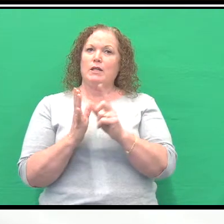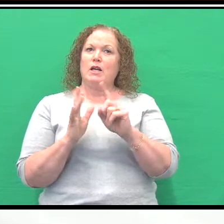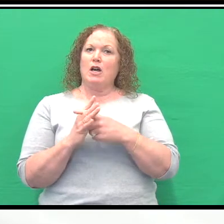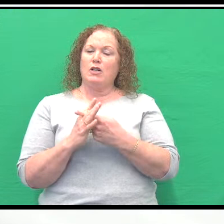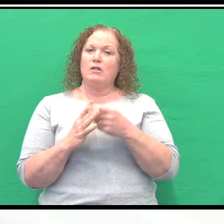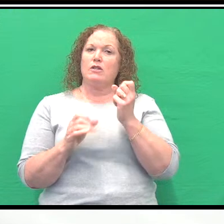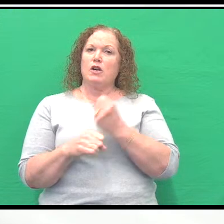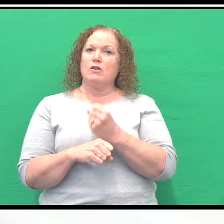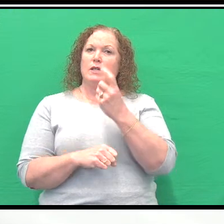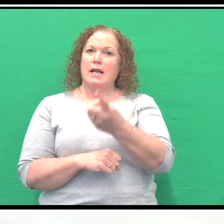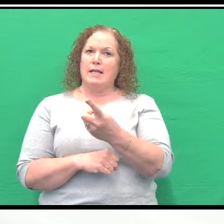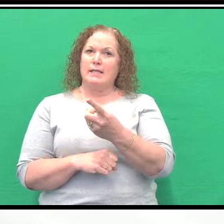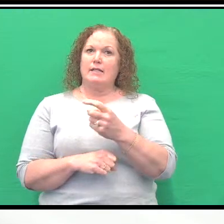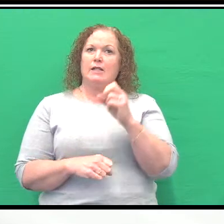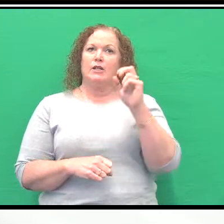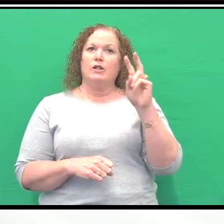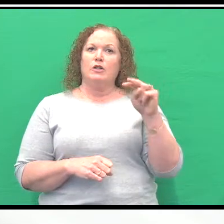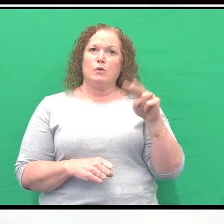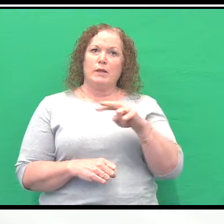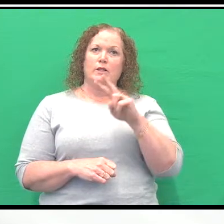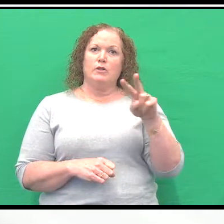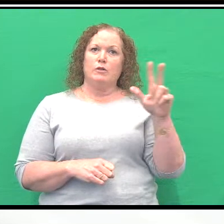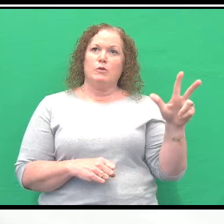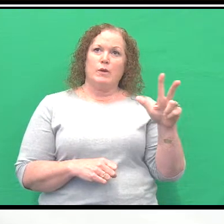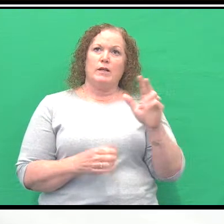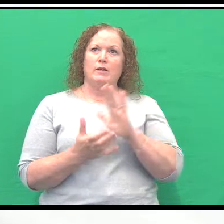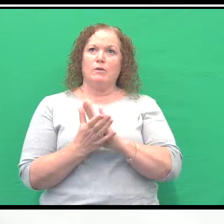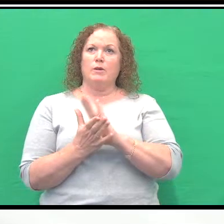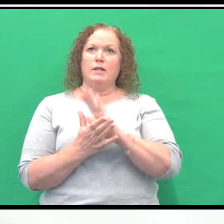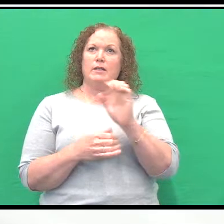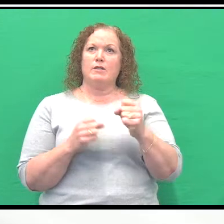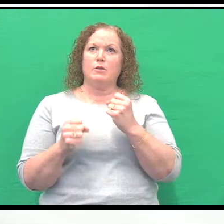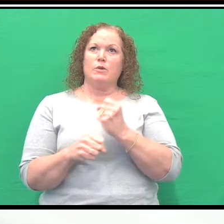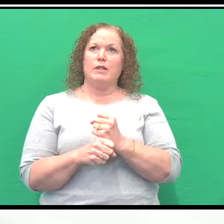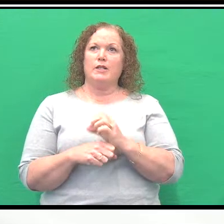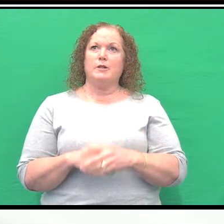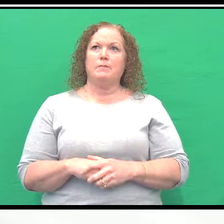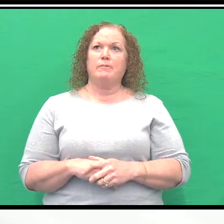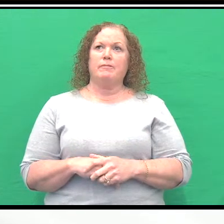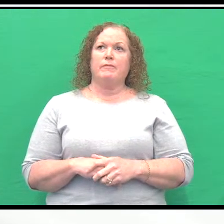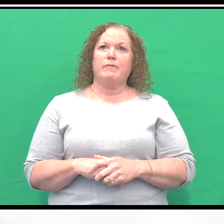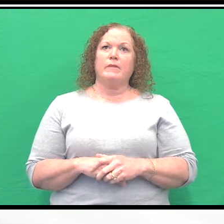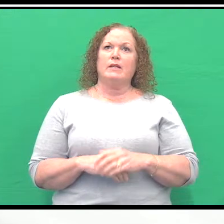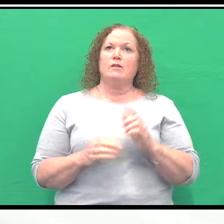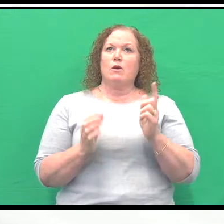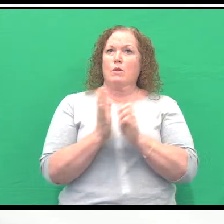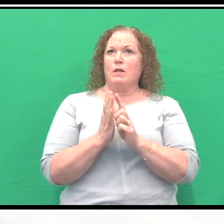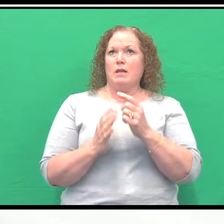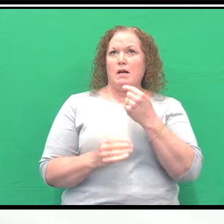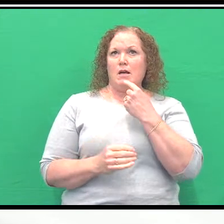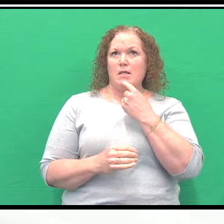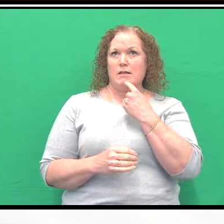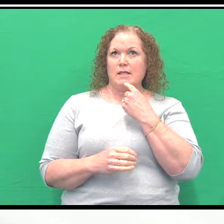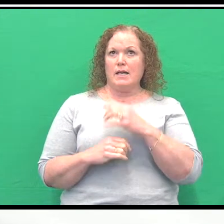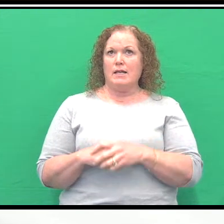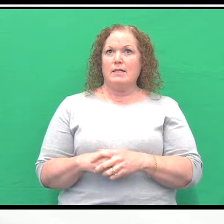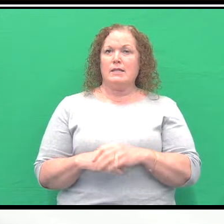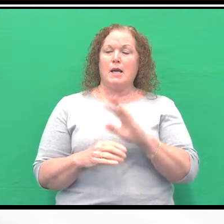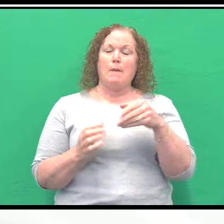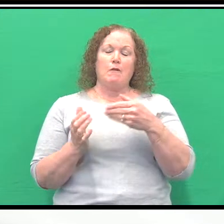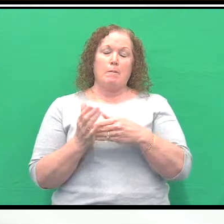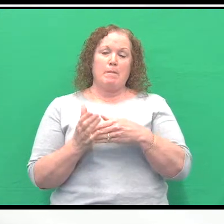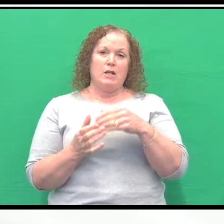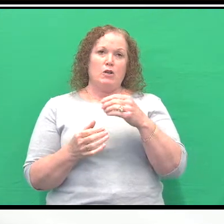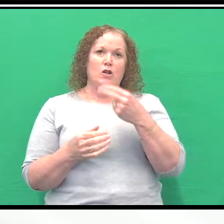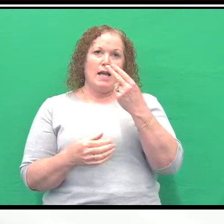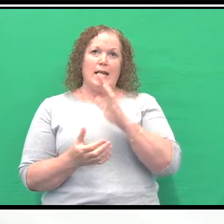22-23 school year, and that's, of course, next year. And really the crux to the law deals with middle and high schools. So